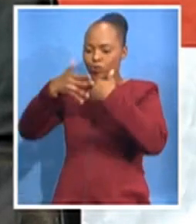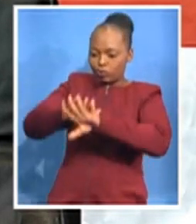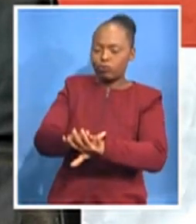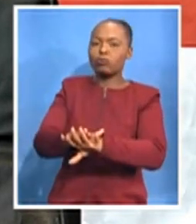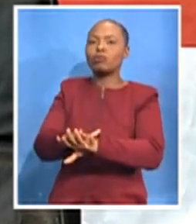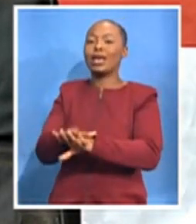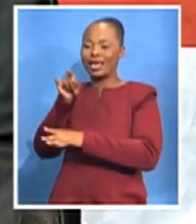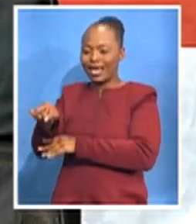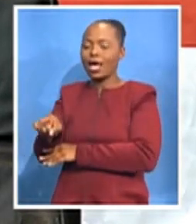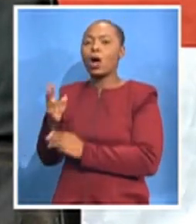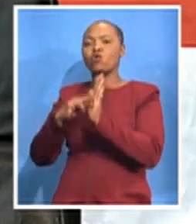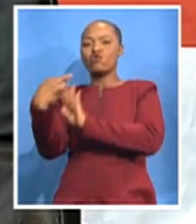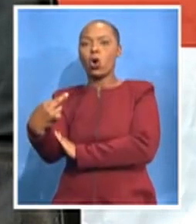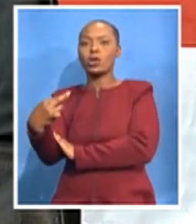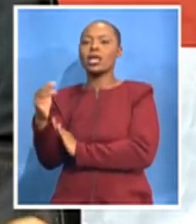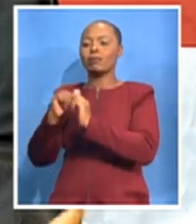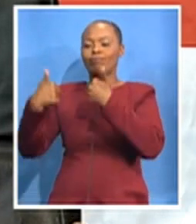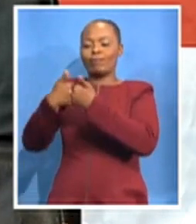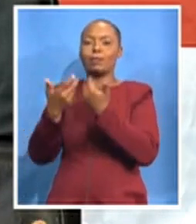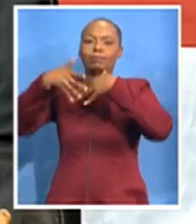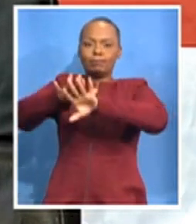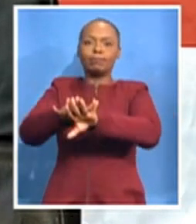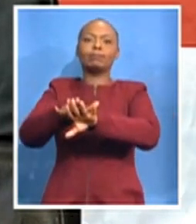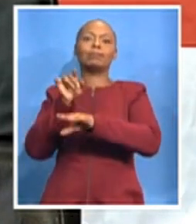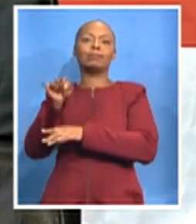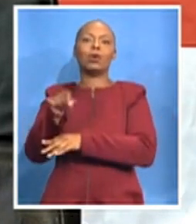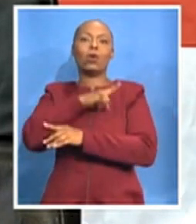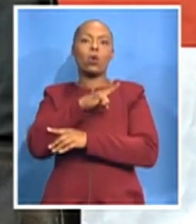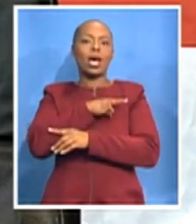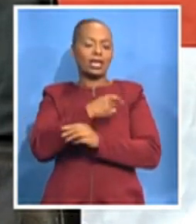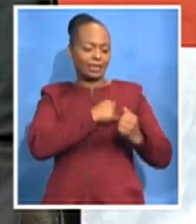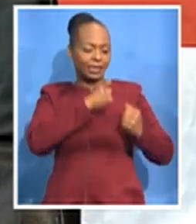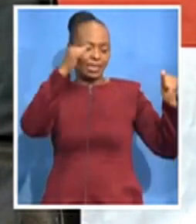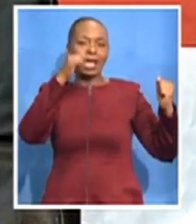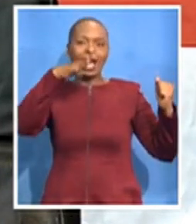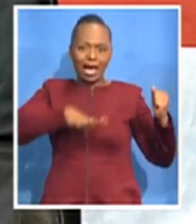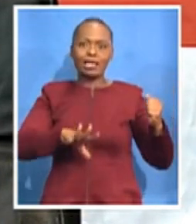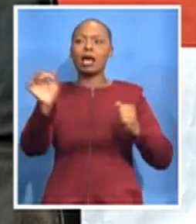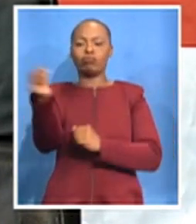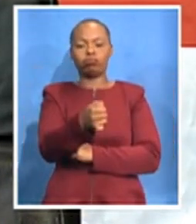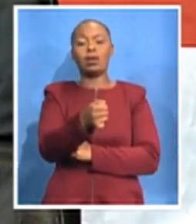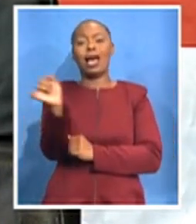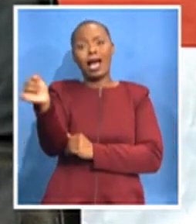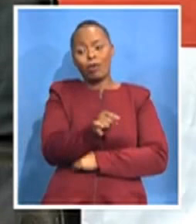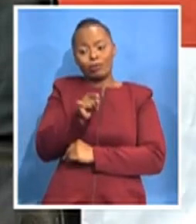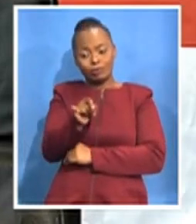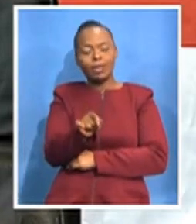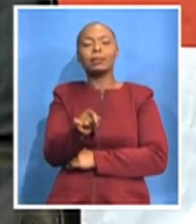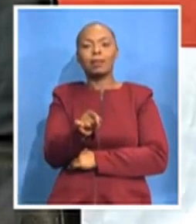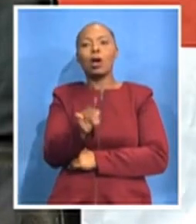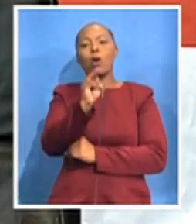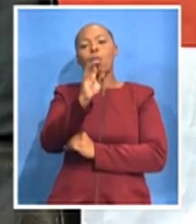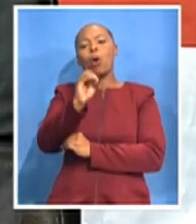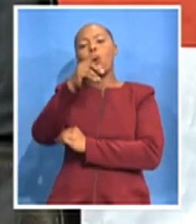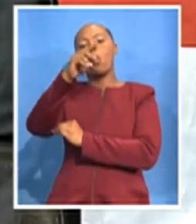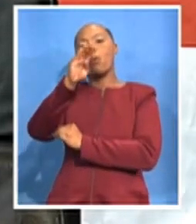Appeal has then declared the other appointment, which was the Mopane district as the implementing agent and